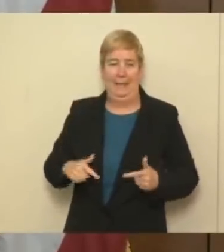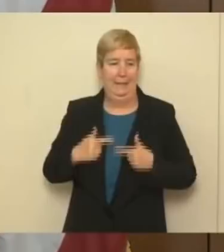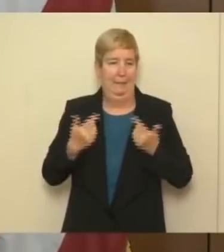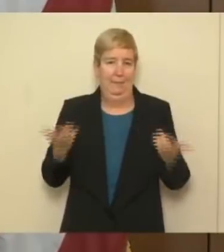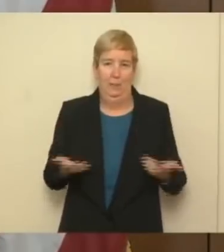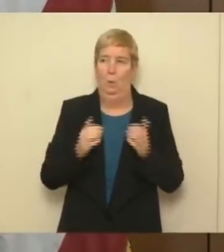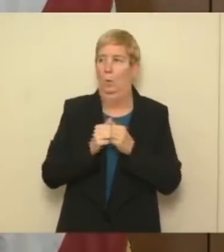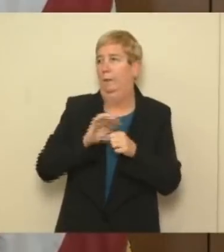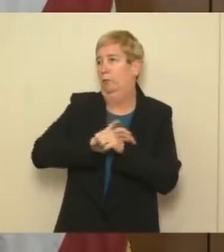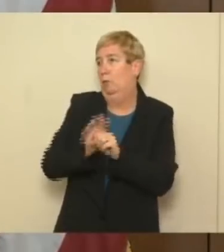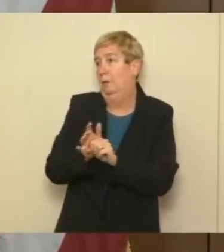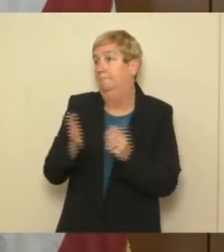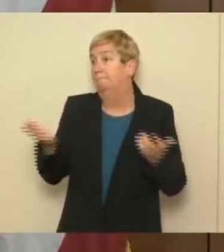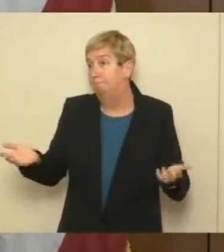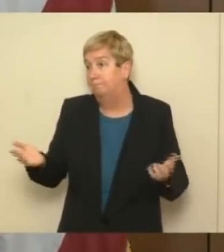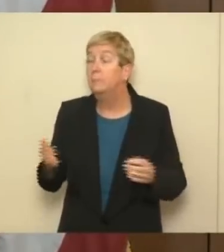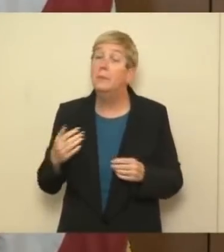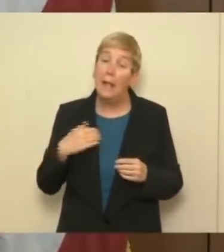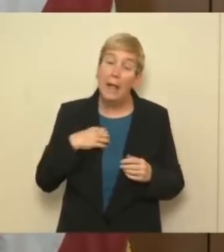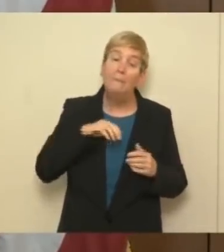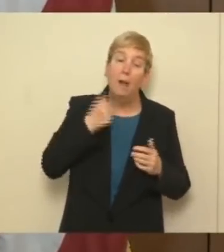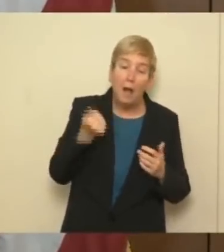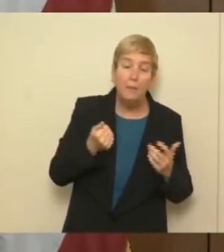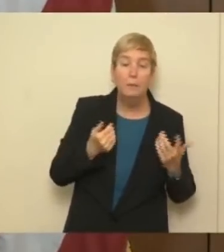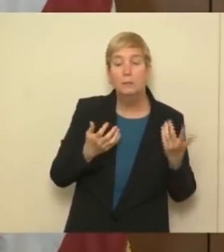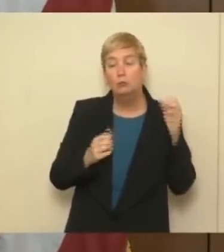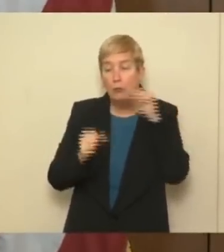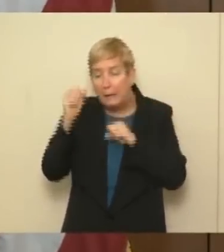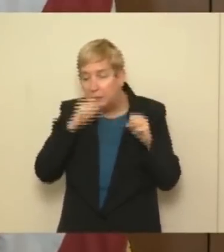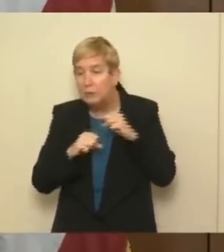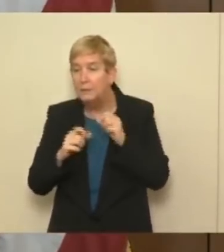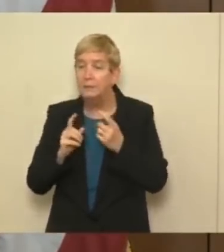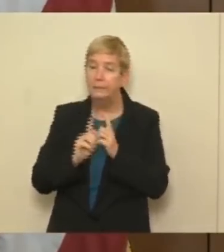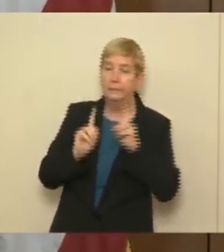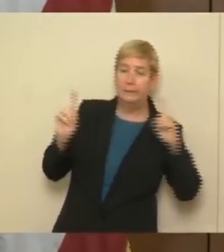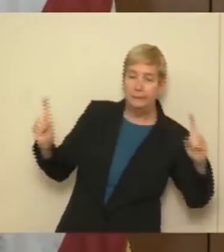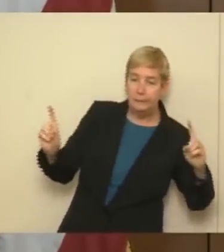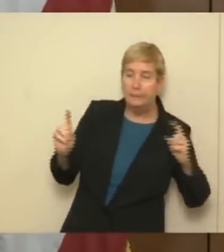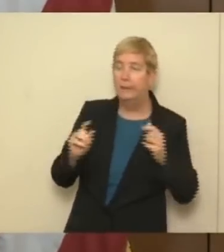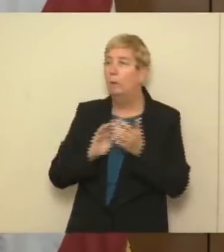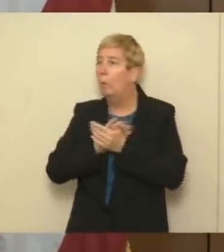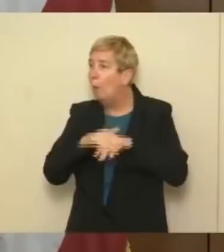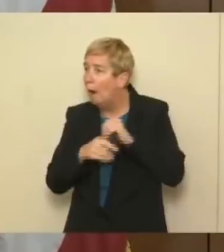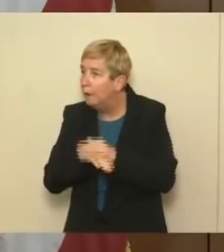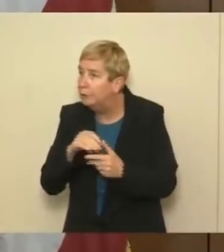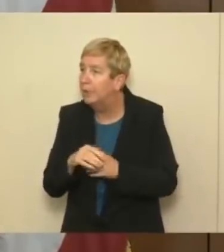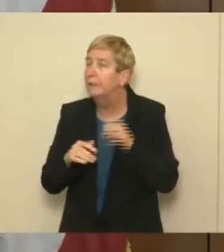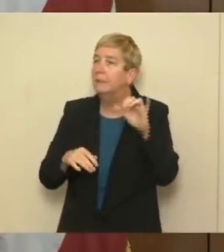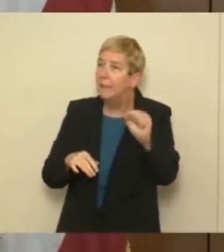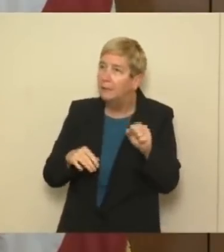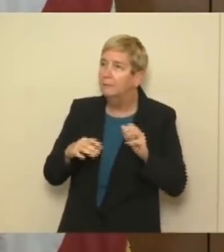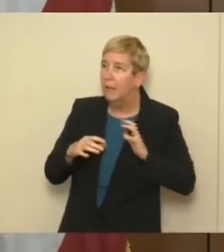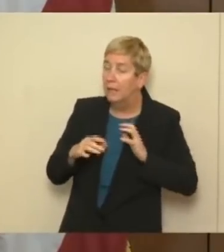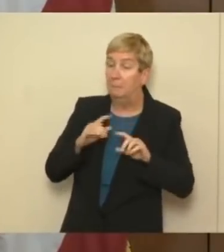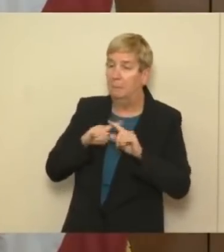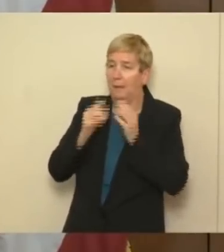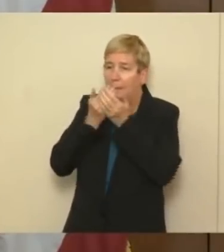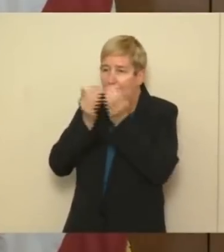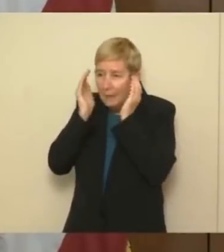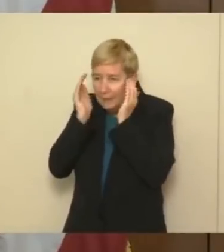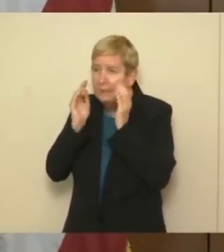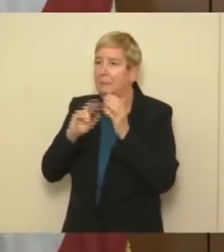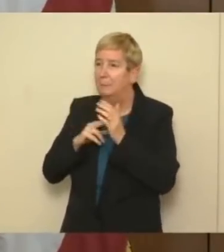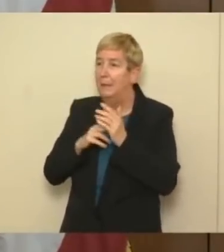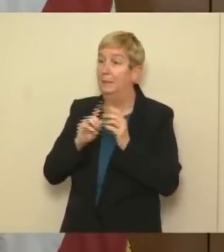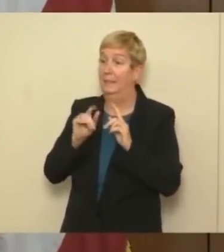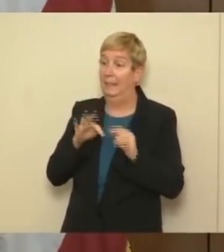world. There are other strategies, the distancing, the hand washing, but this is the most effective because it keeps the droplets from moving to